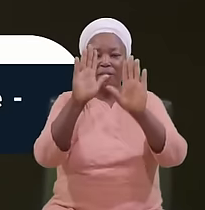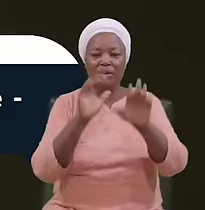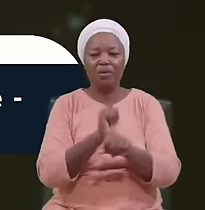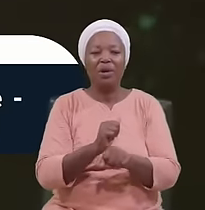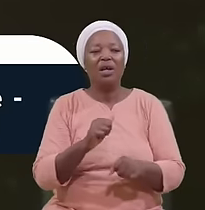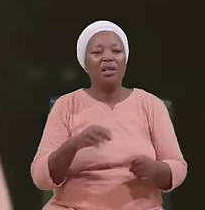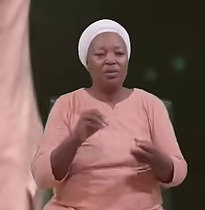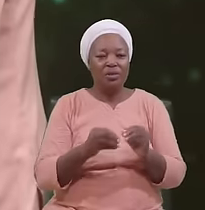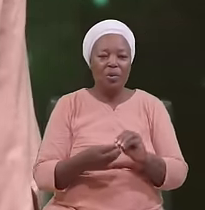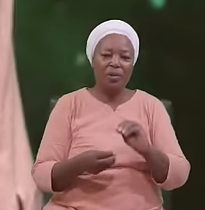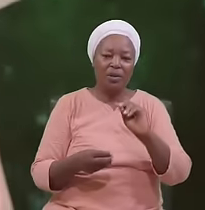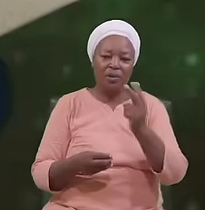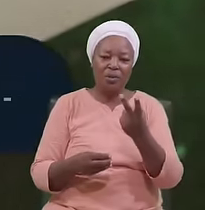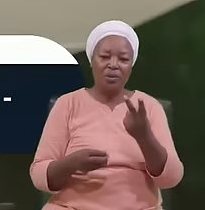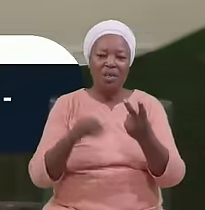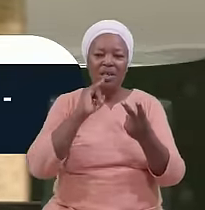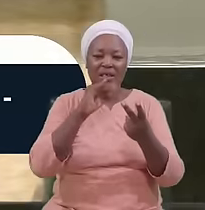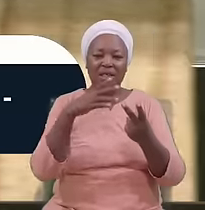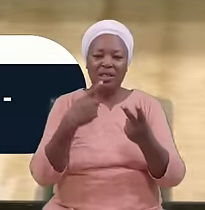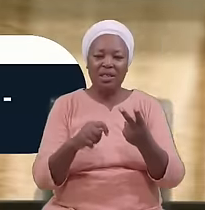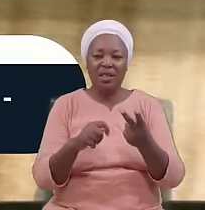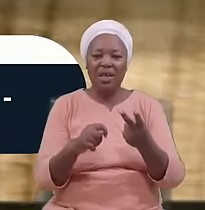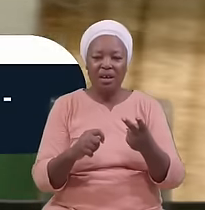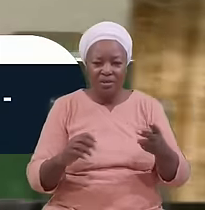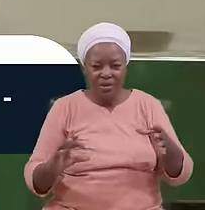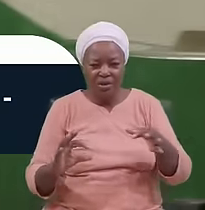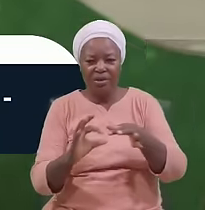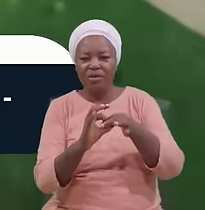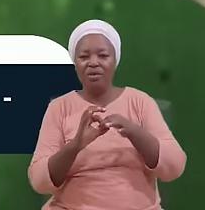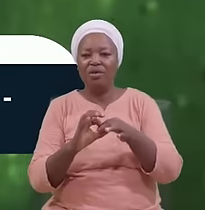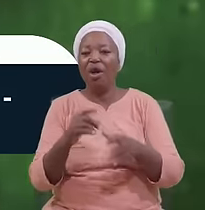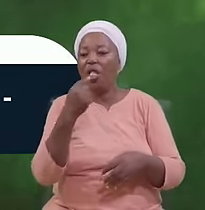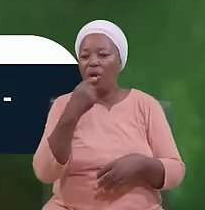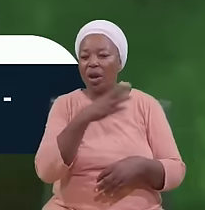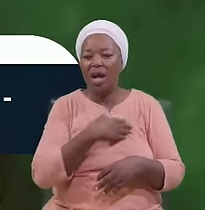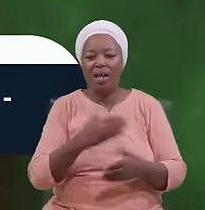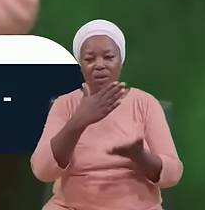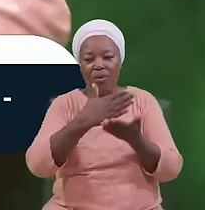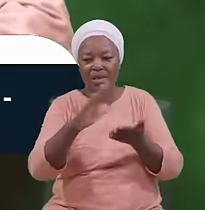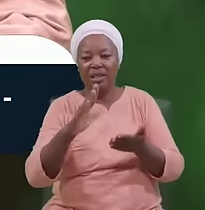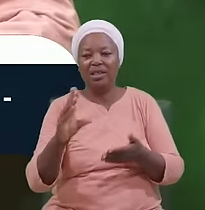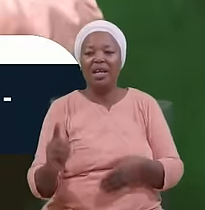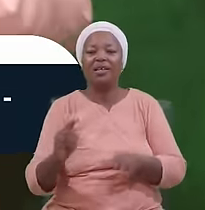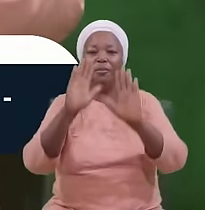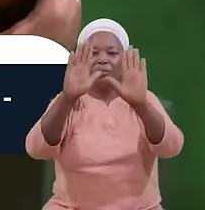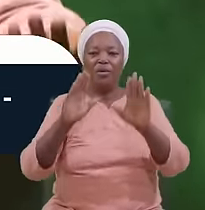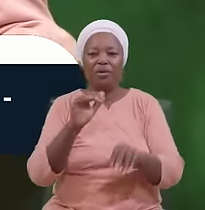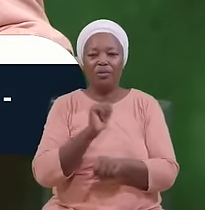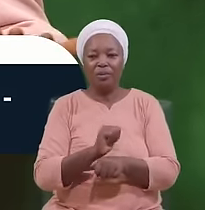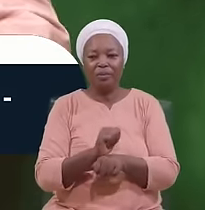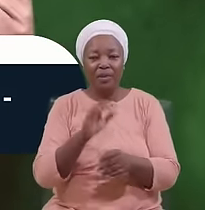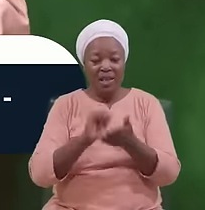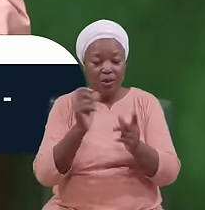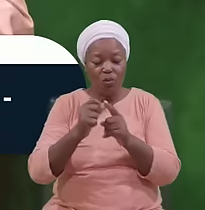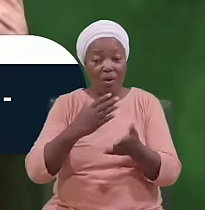ruinous tongue and the rejected miracle. That word reject means it's for